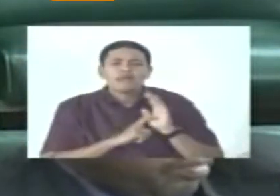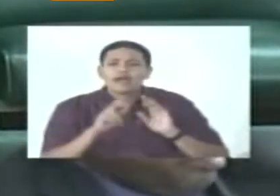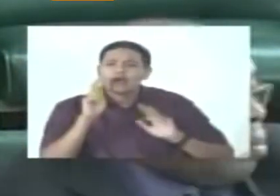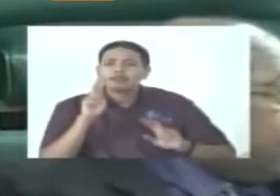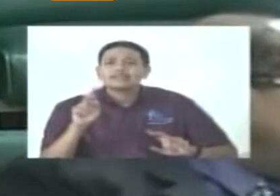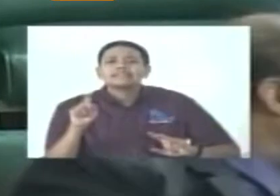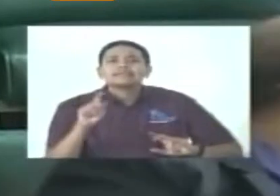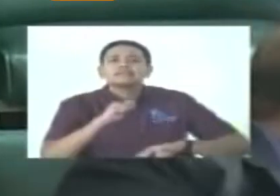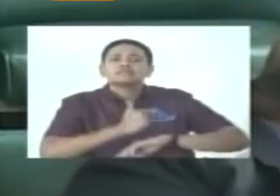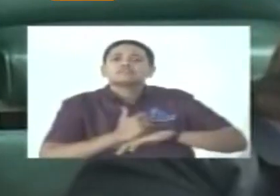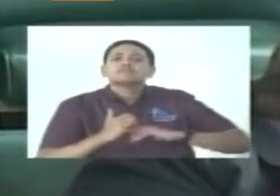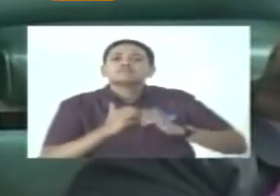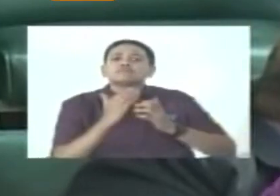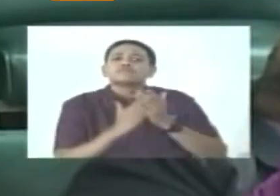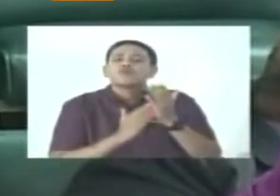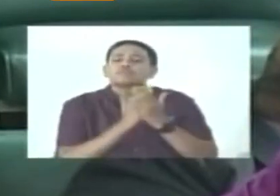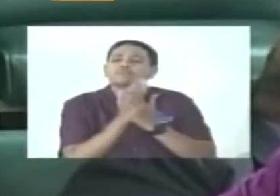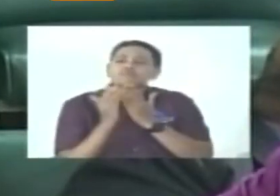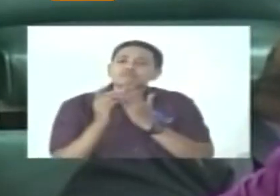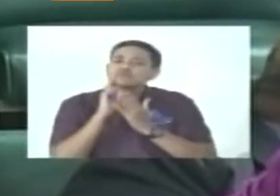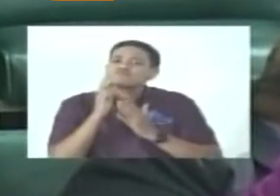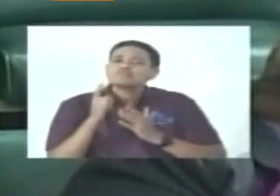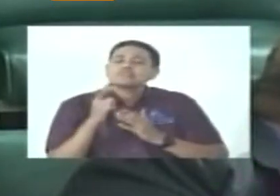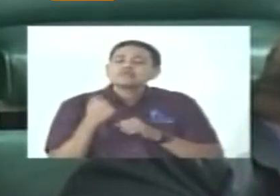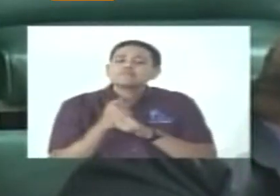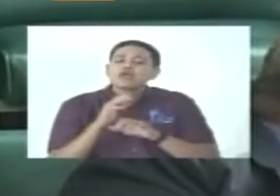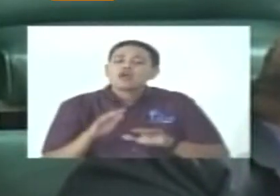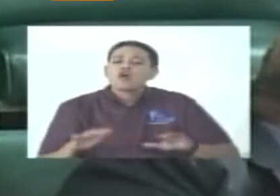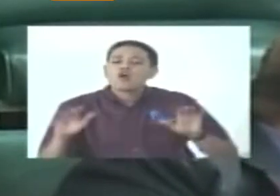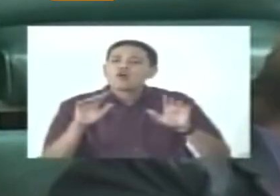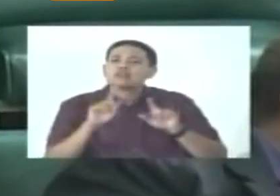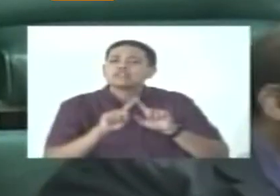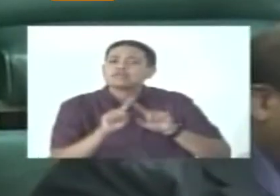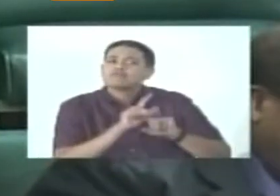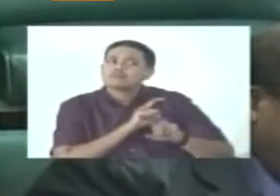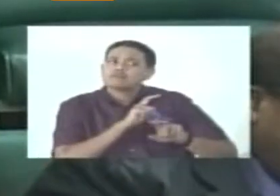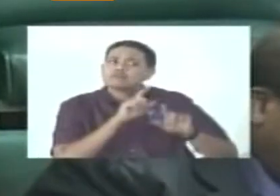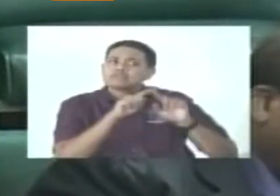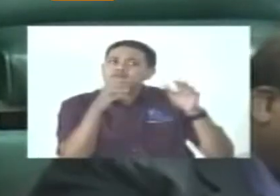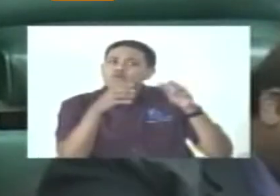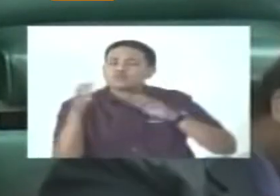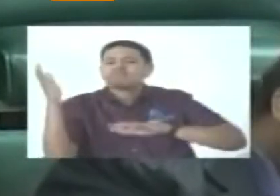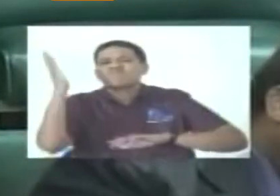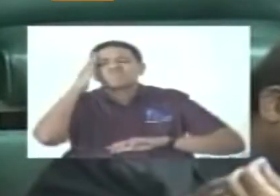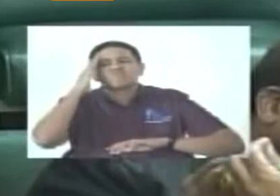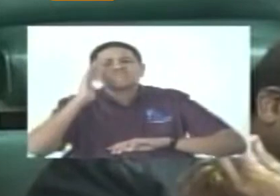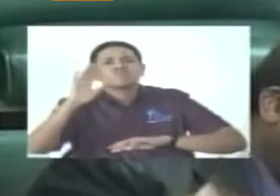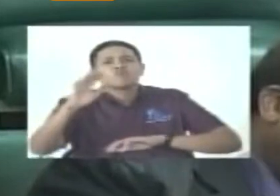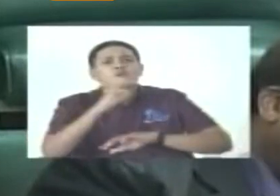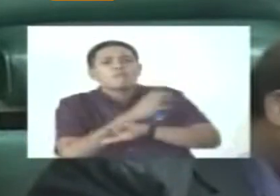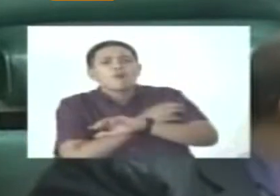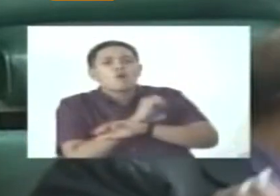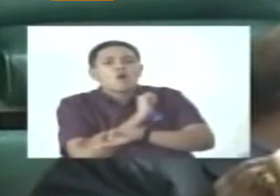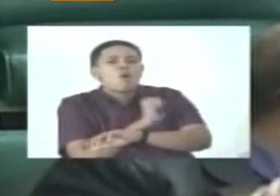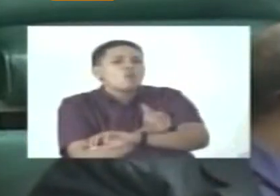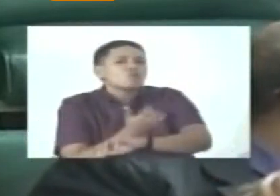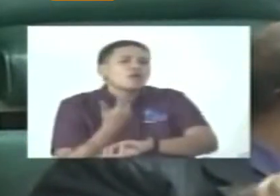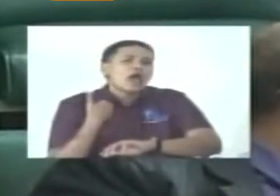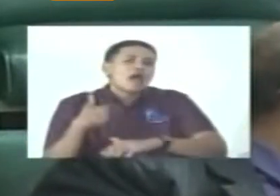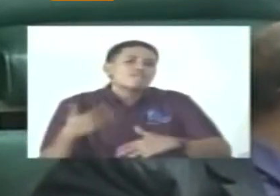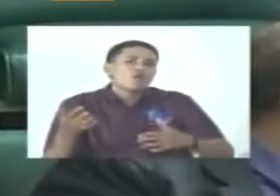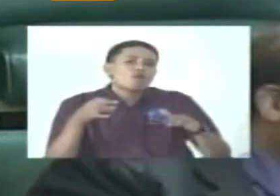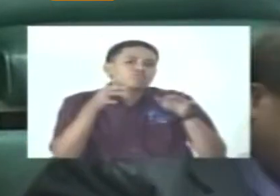to put some things in place to familiarize all the different entities with what authority